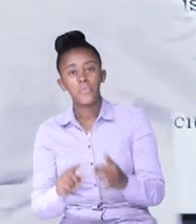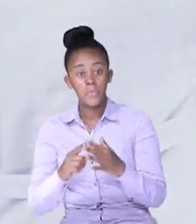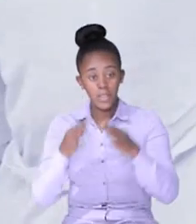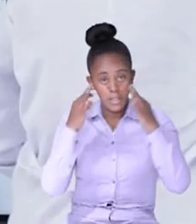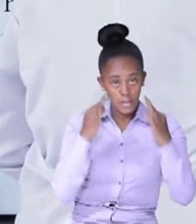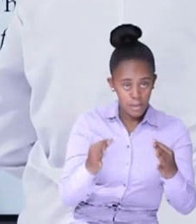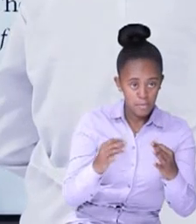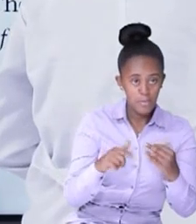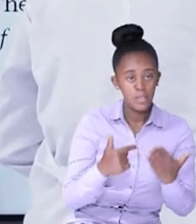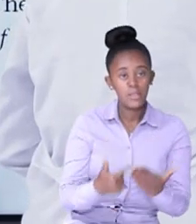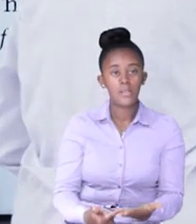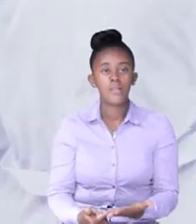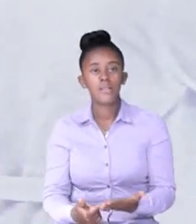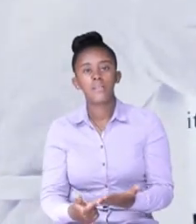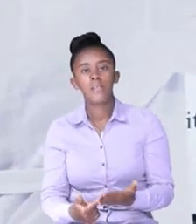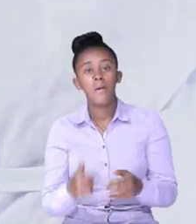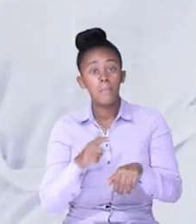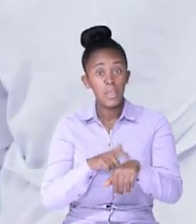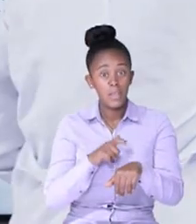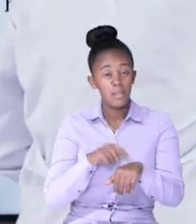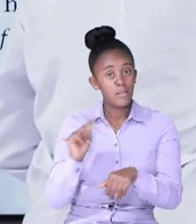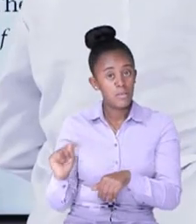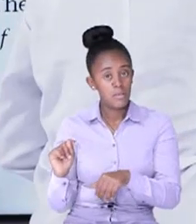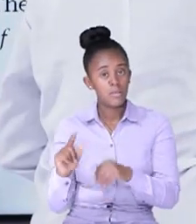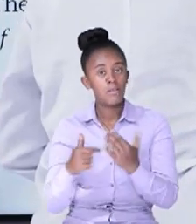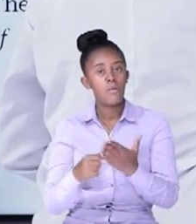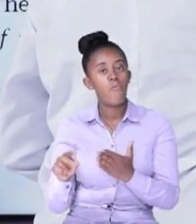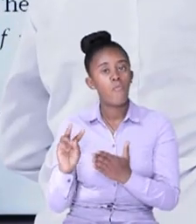determine find the period t. So we have said